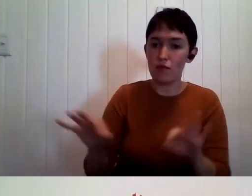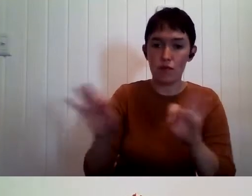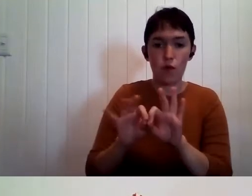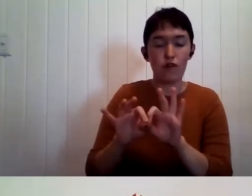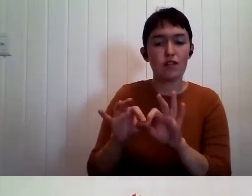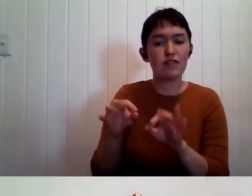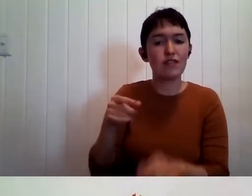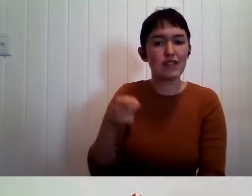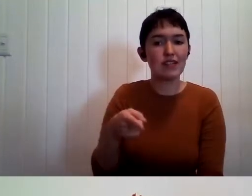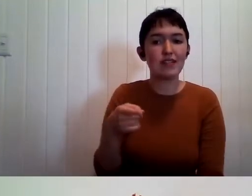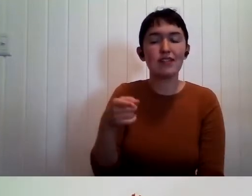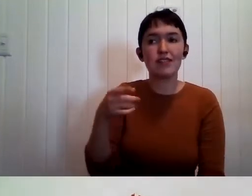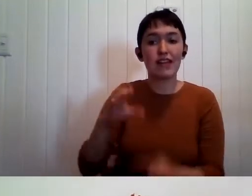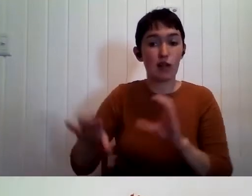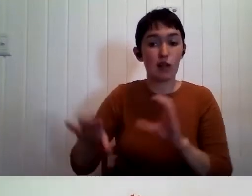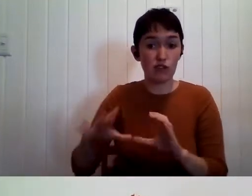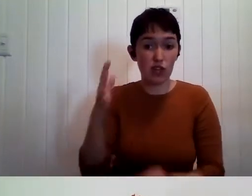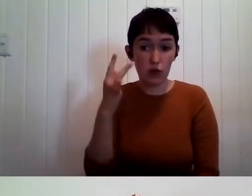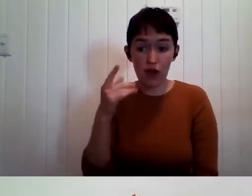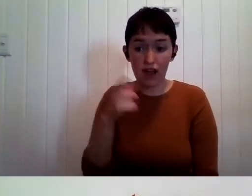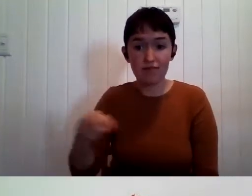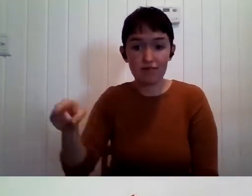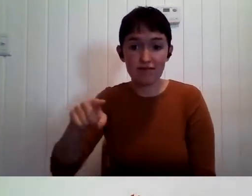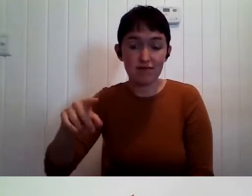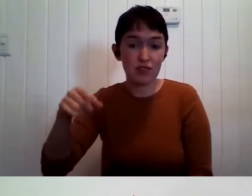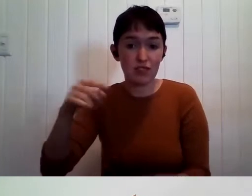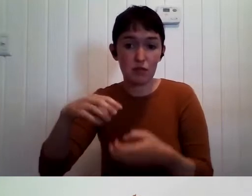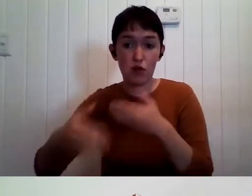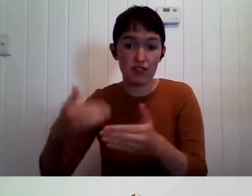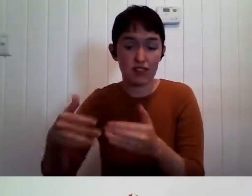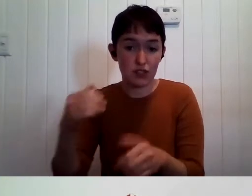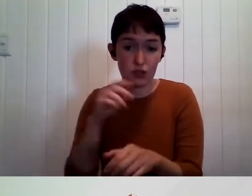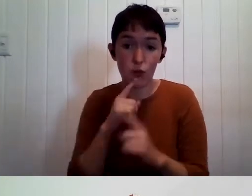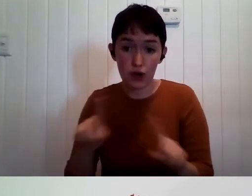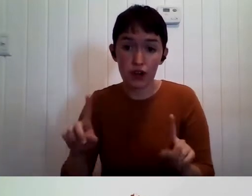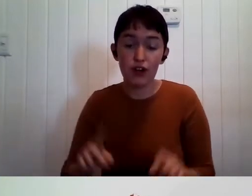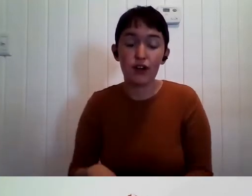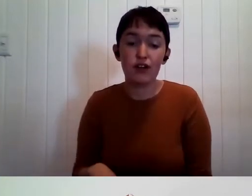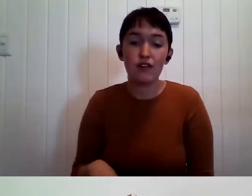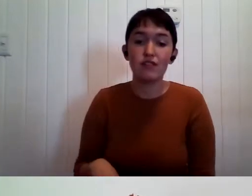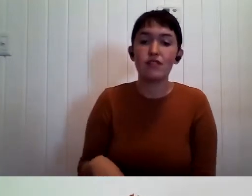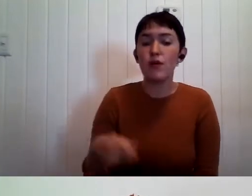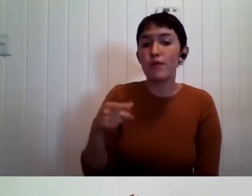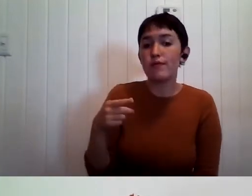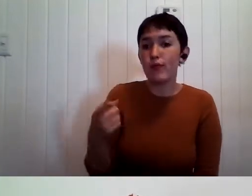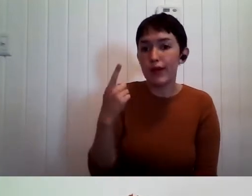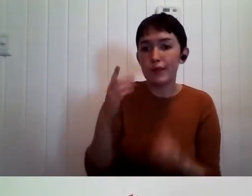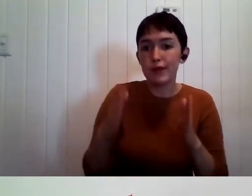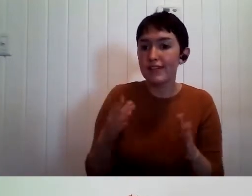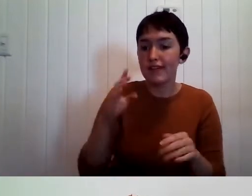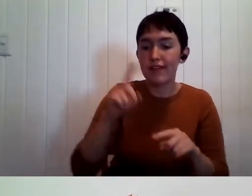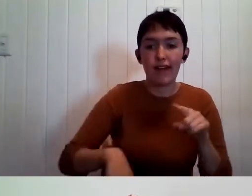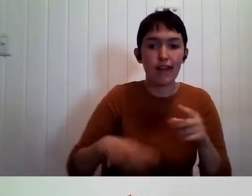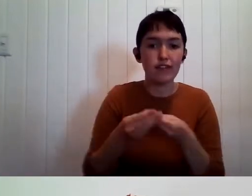so, like we mentioned, like science is super collaborative. Like one person can't solve big problems. You need a lot of